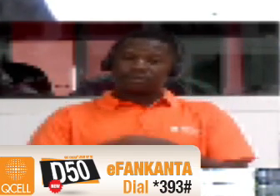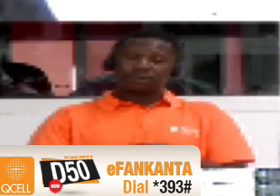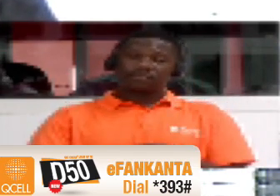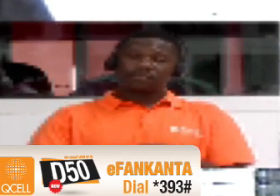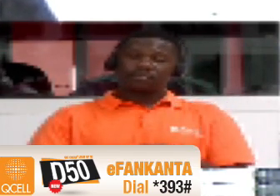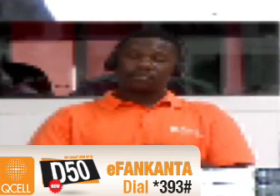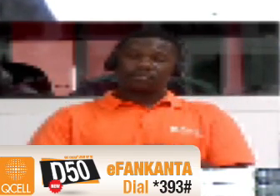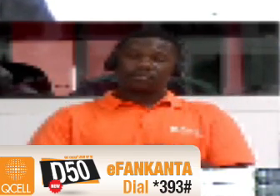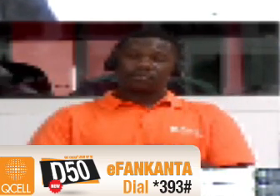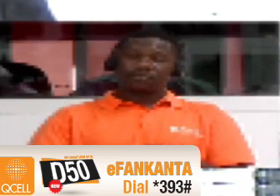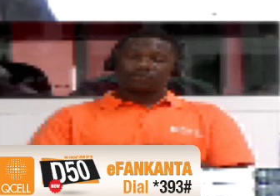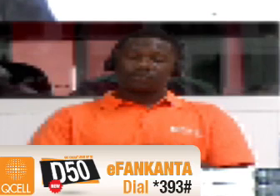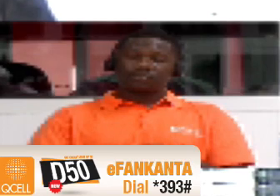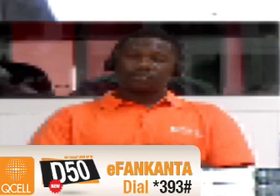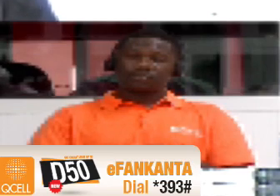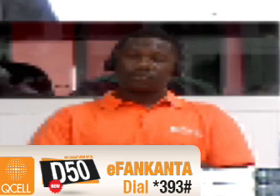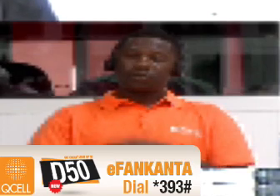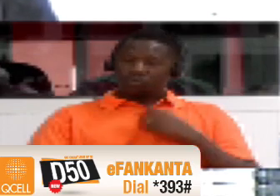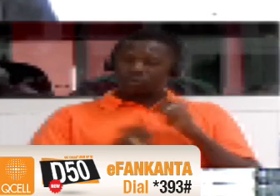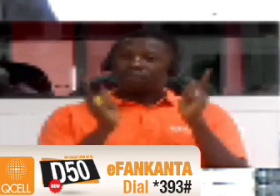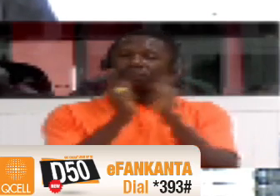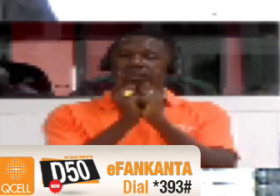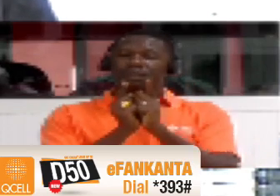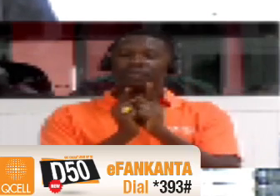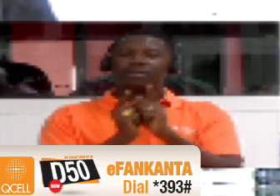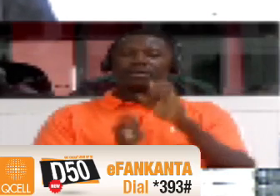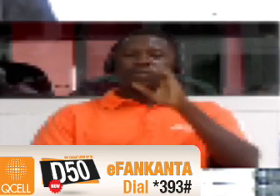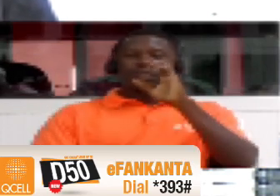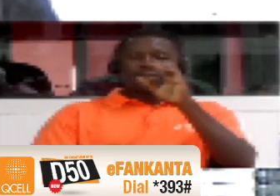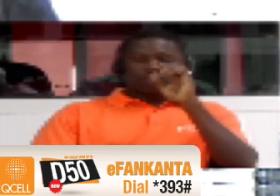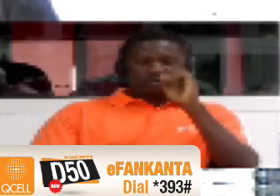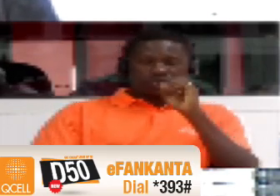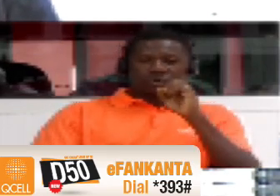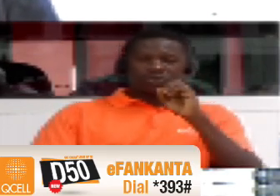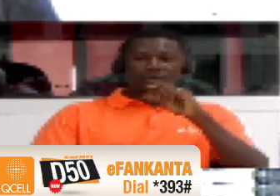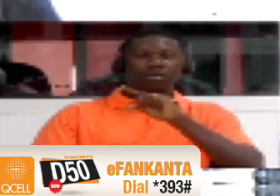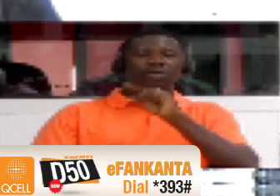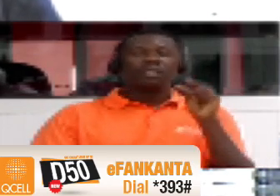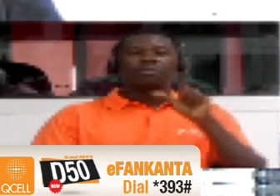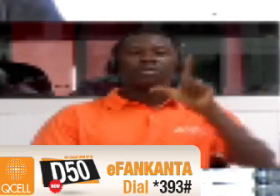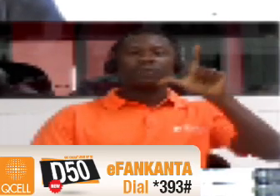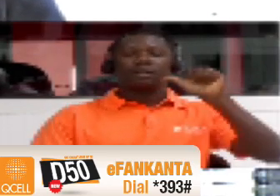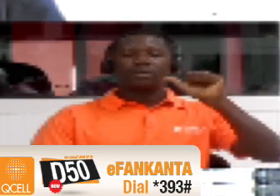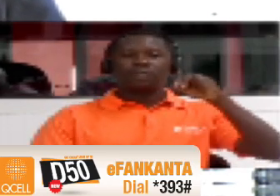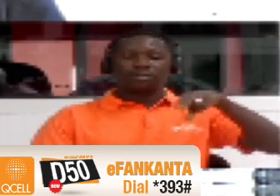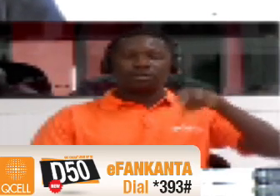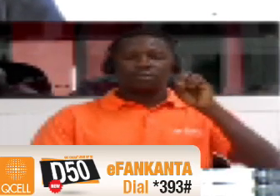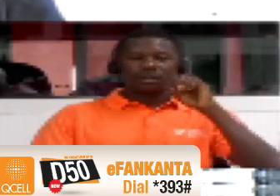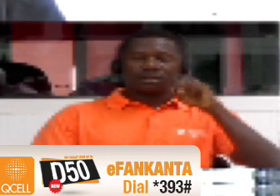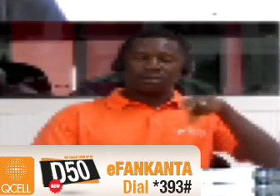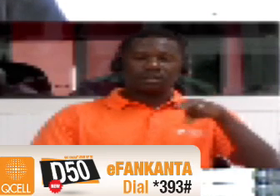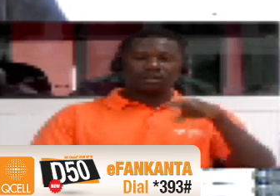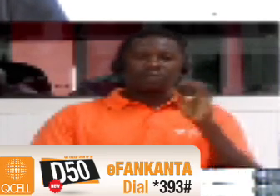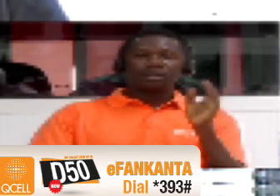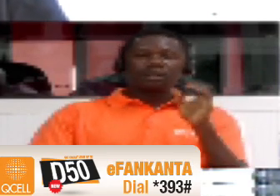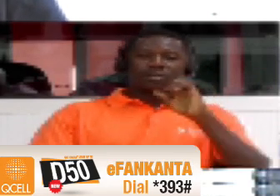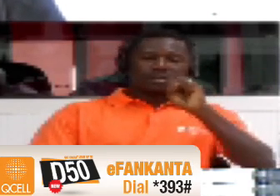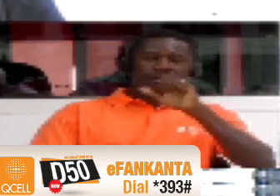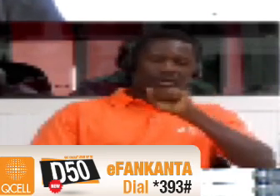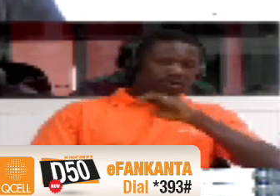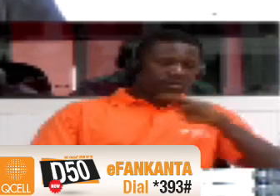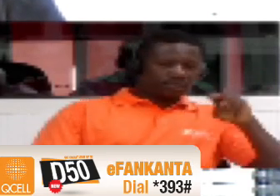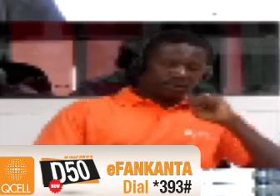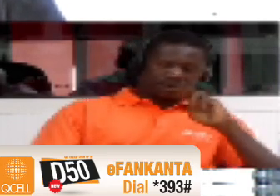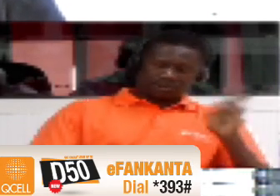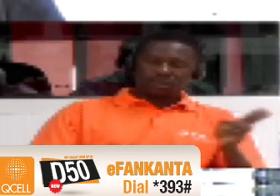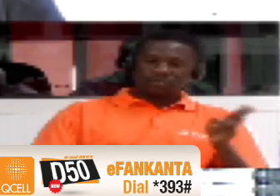the CEO meet me with Lamin Sanity. We met the CEO, who was Lamin Sane. Another more brief. He